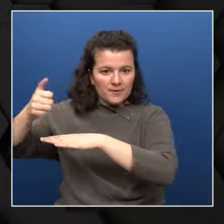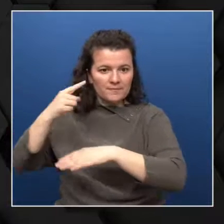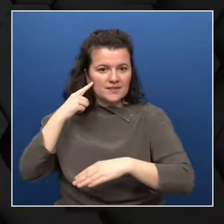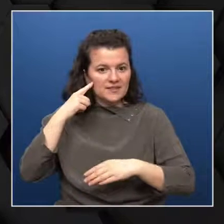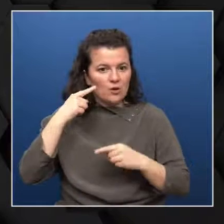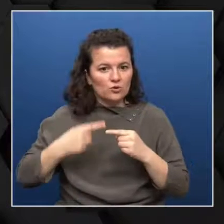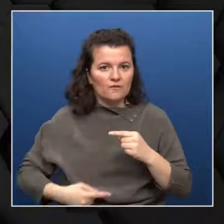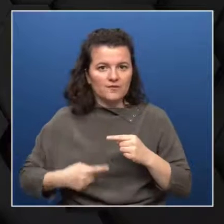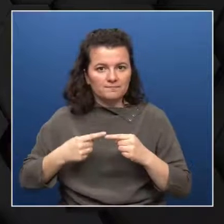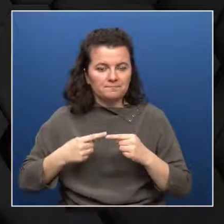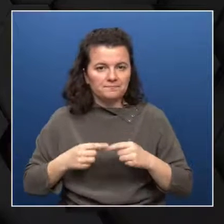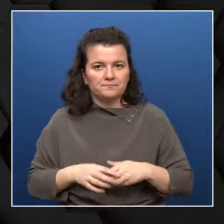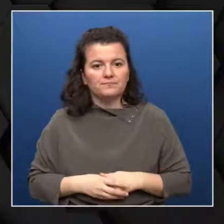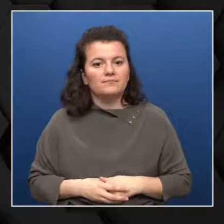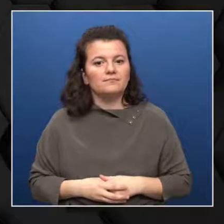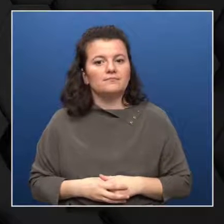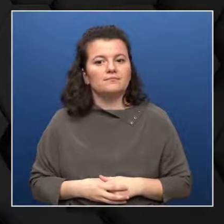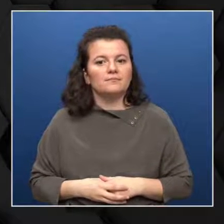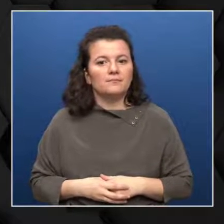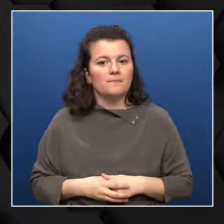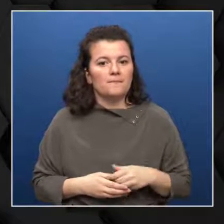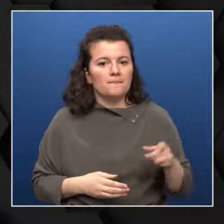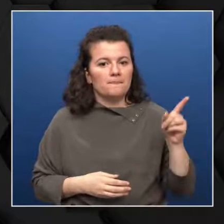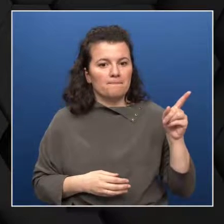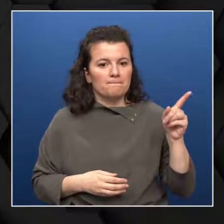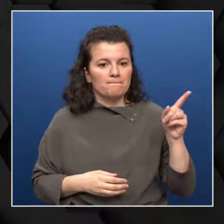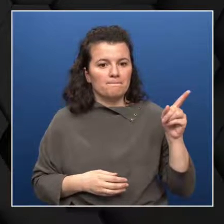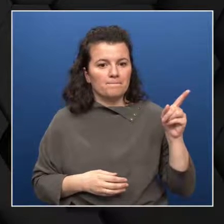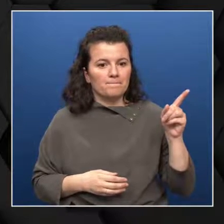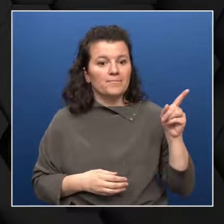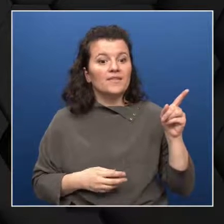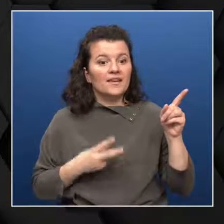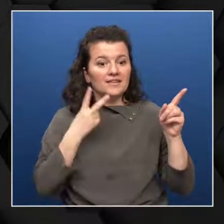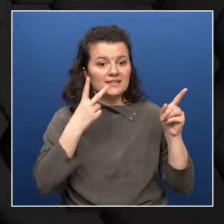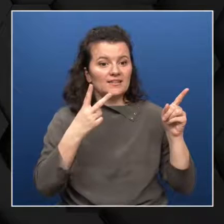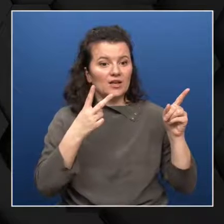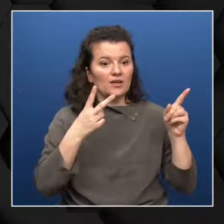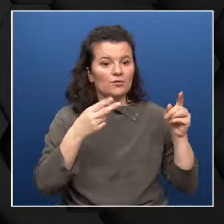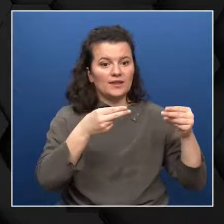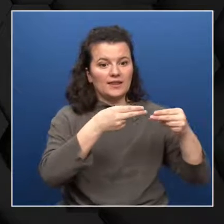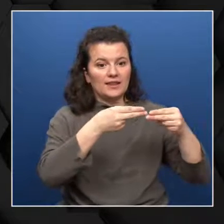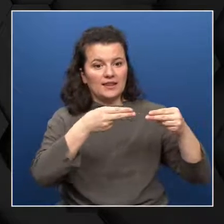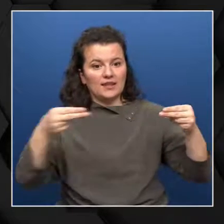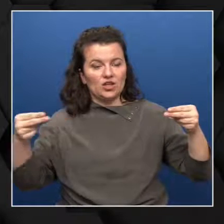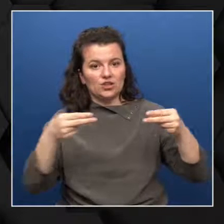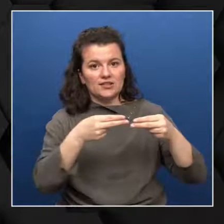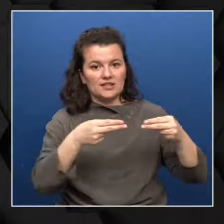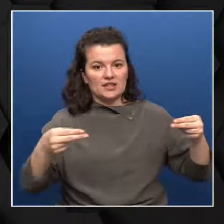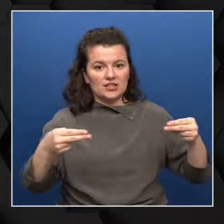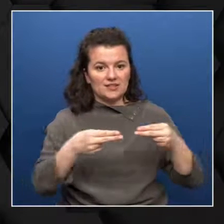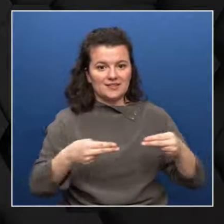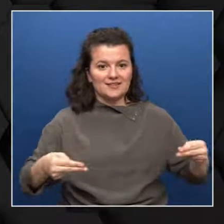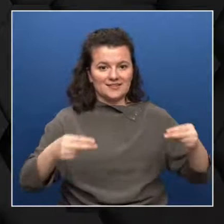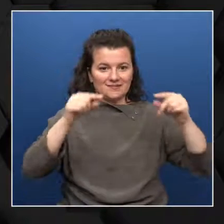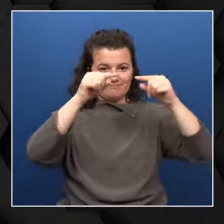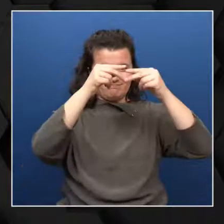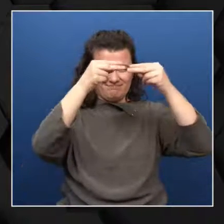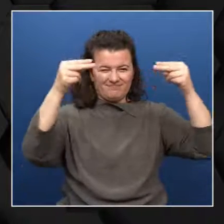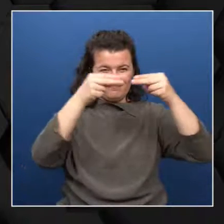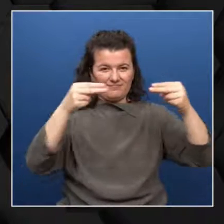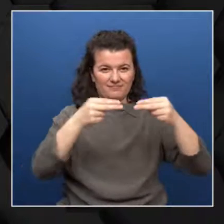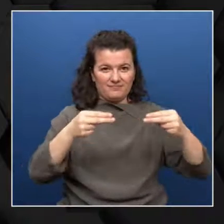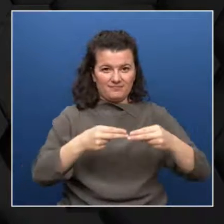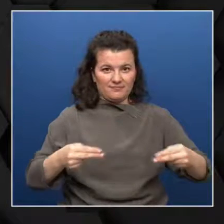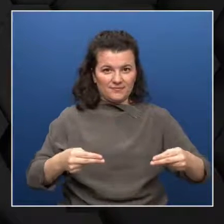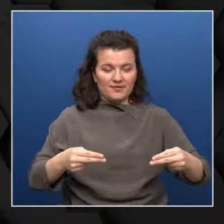so you can, it actually follows it here. So I'm going to just make that a little bit softer here. And as you do the captions, you can switch on